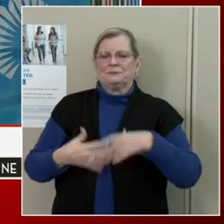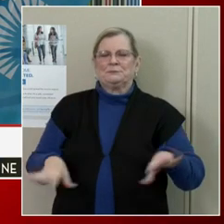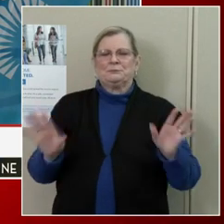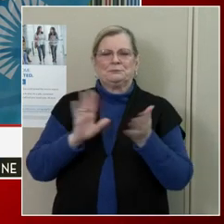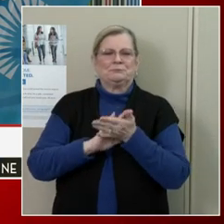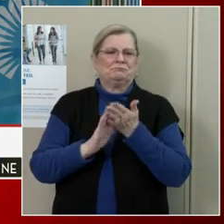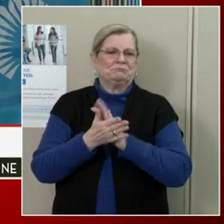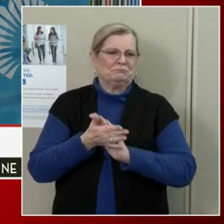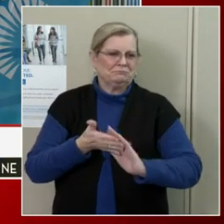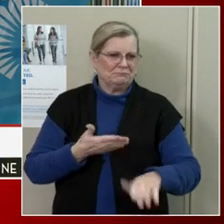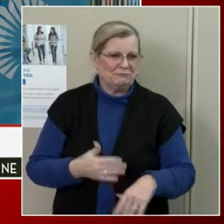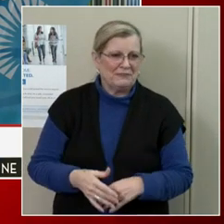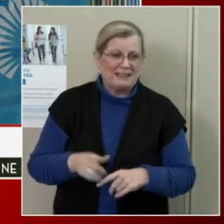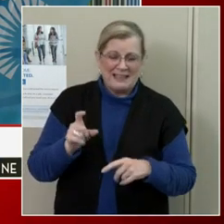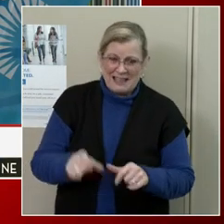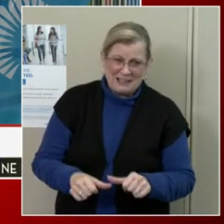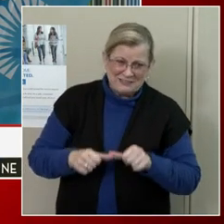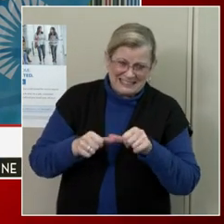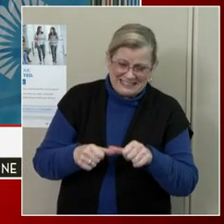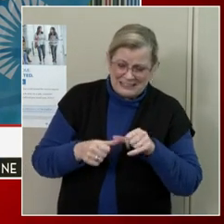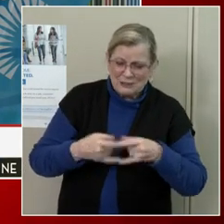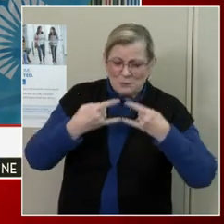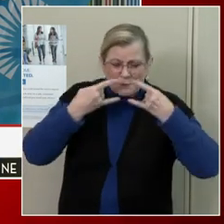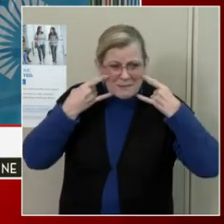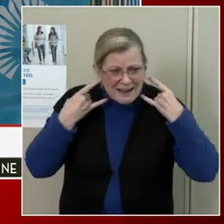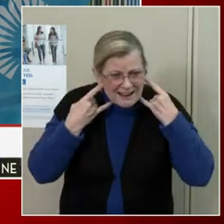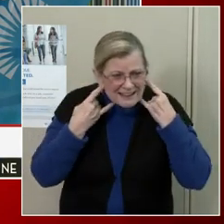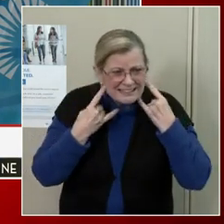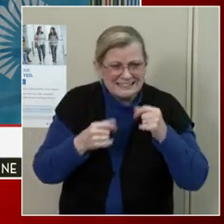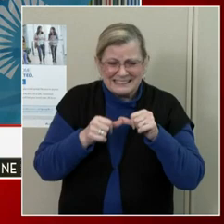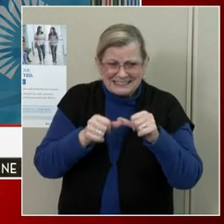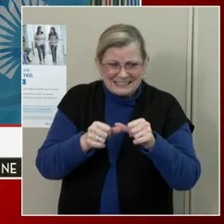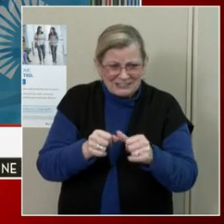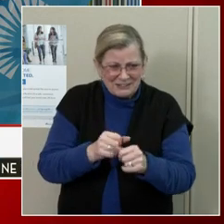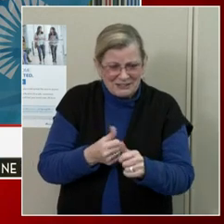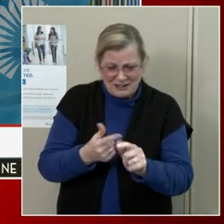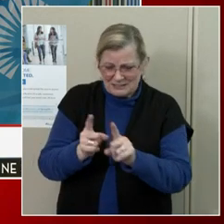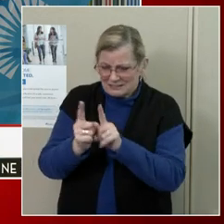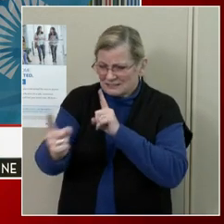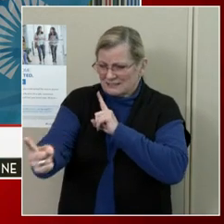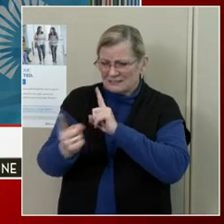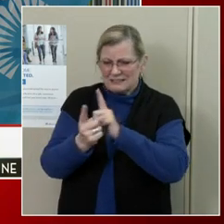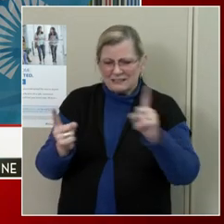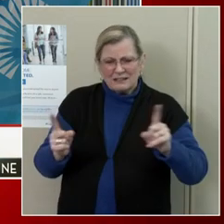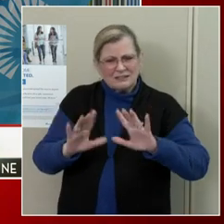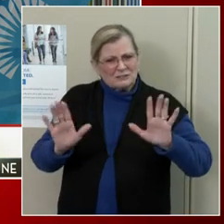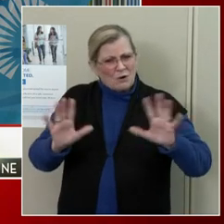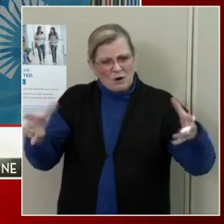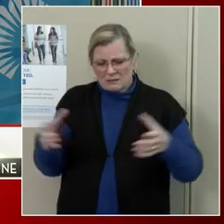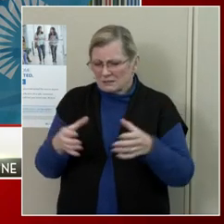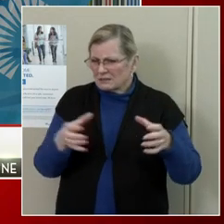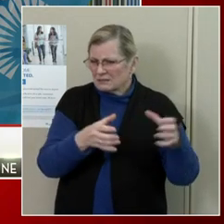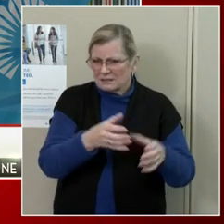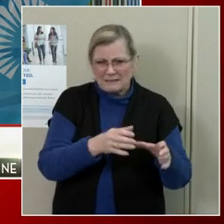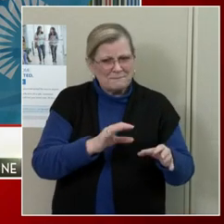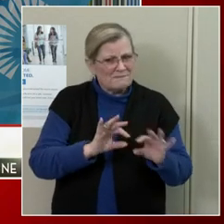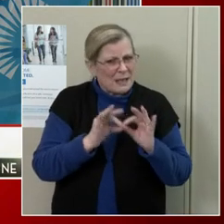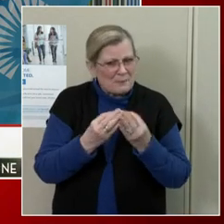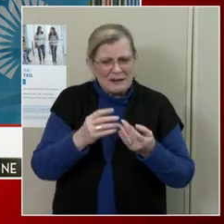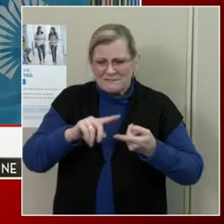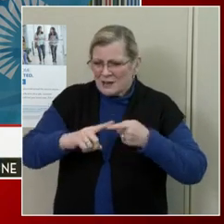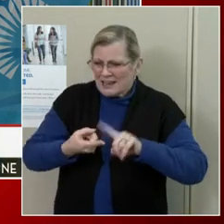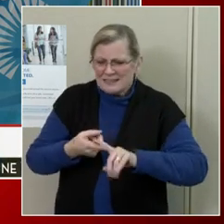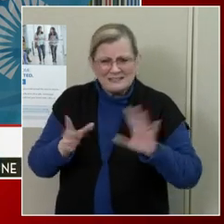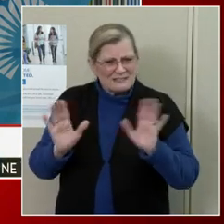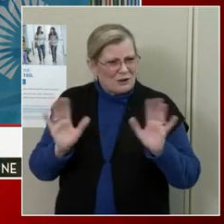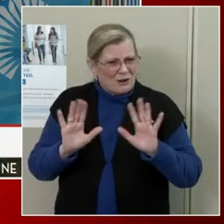need to continue to use masks. We need to avoid crowds, especially during the holidays, to keep people safe. It'll be several months